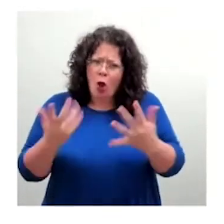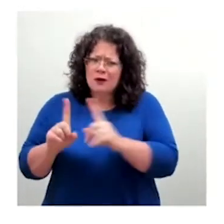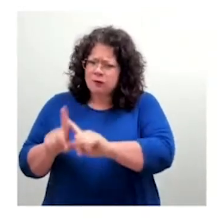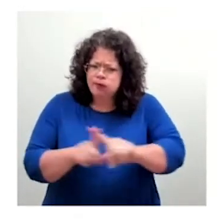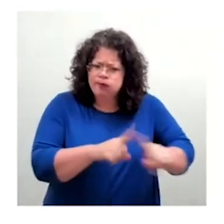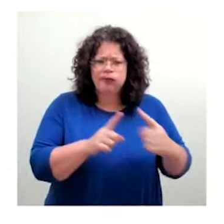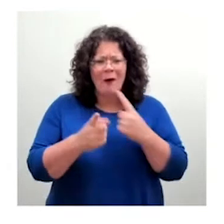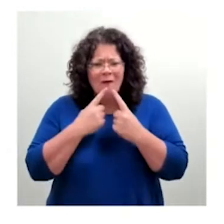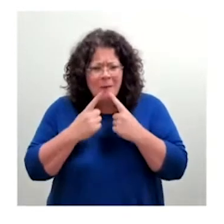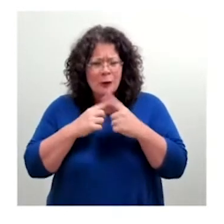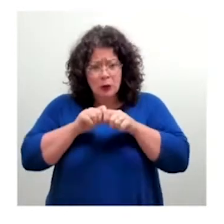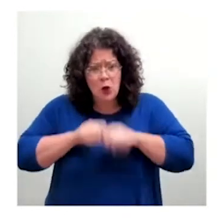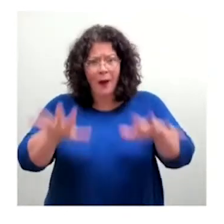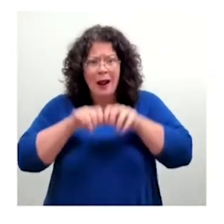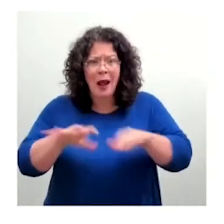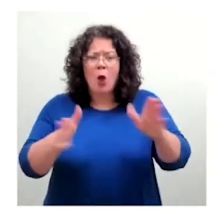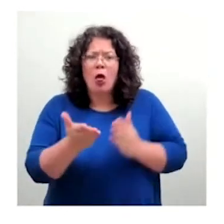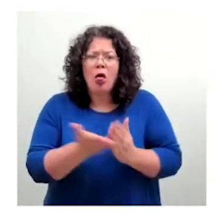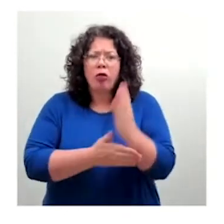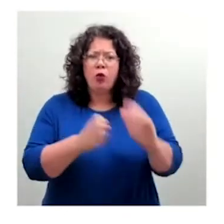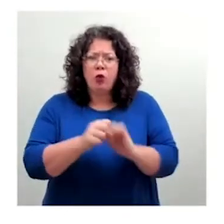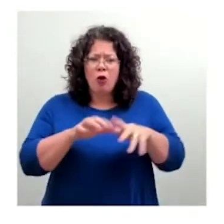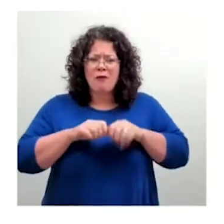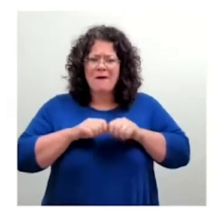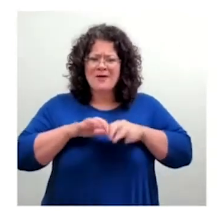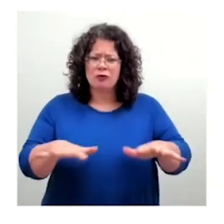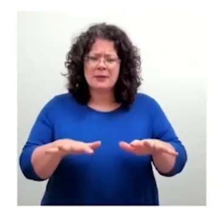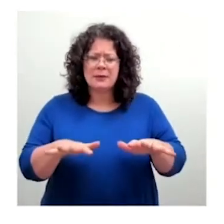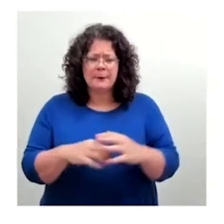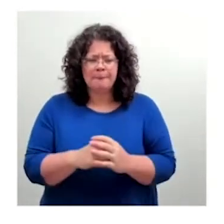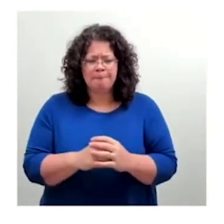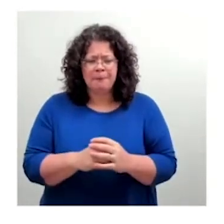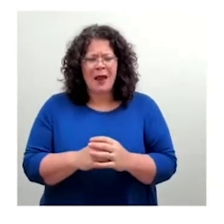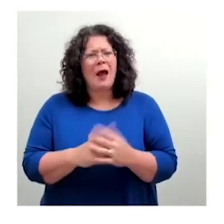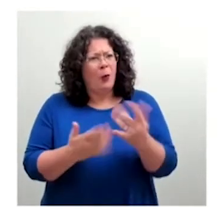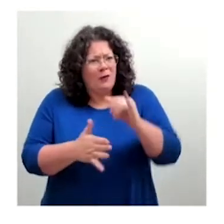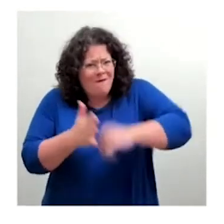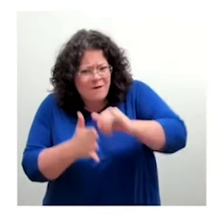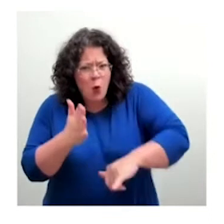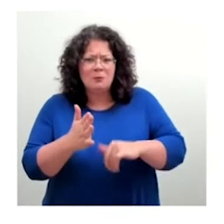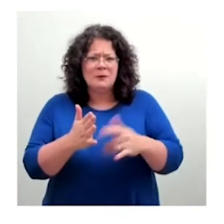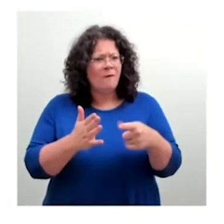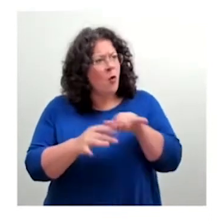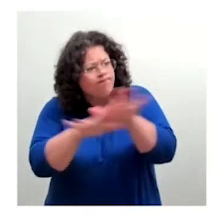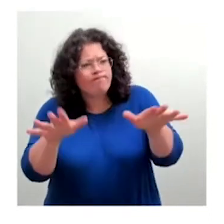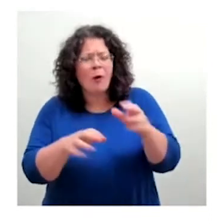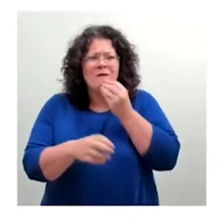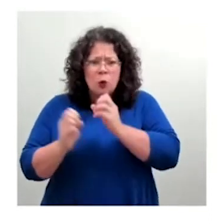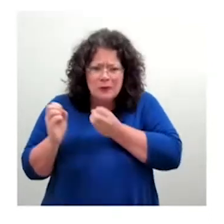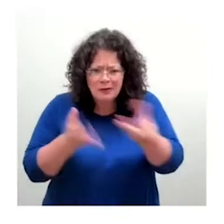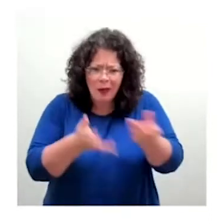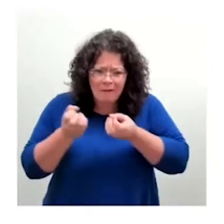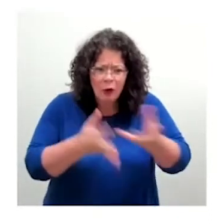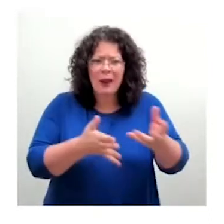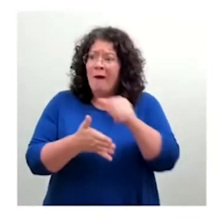that all of that was accessible for people with disabilities. Along with that, there were tons of maps that James mentioned